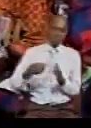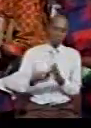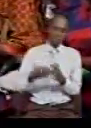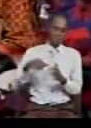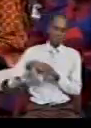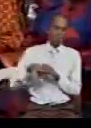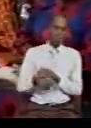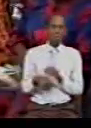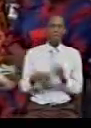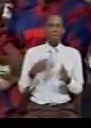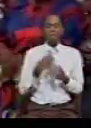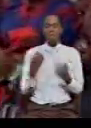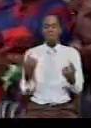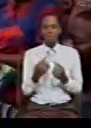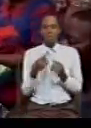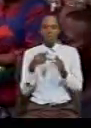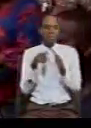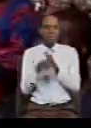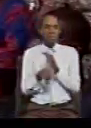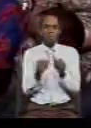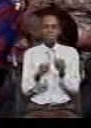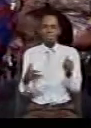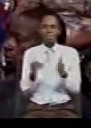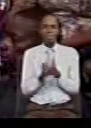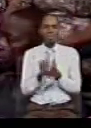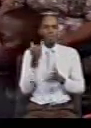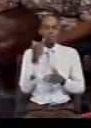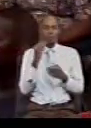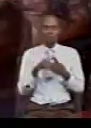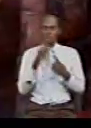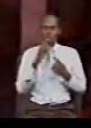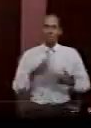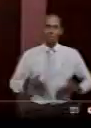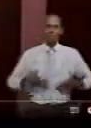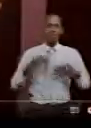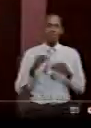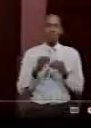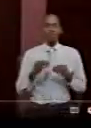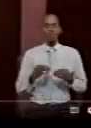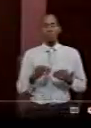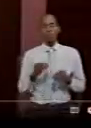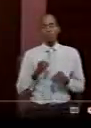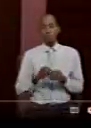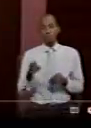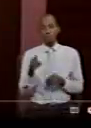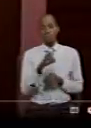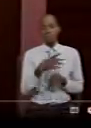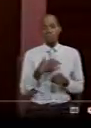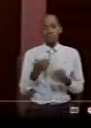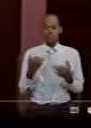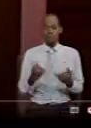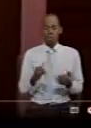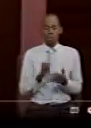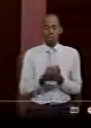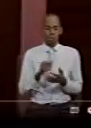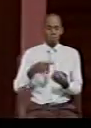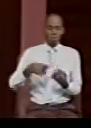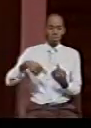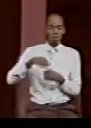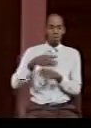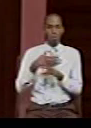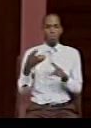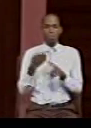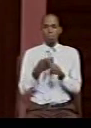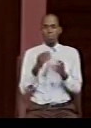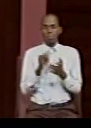kills everything that should be alive in your life. But now you turn away from that deadening sin, and you